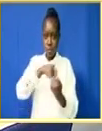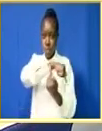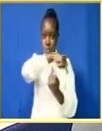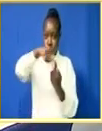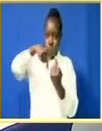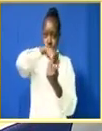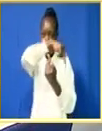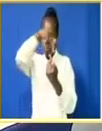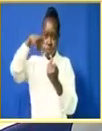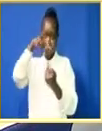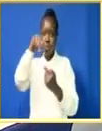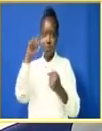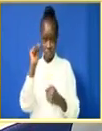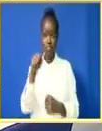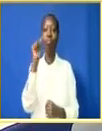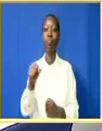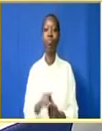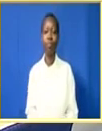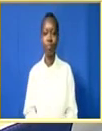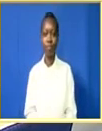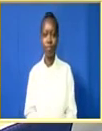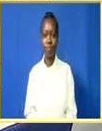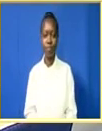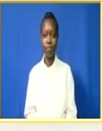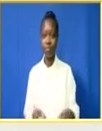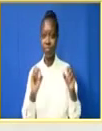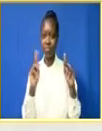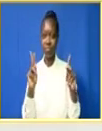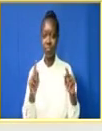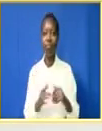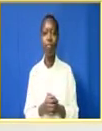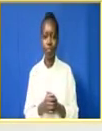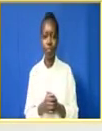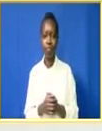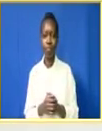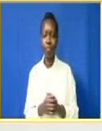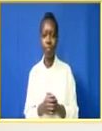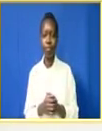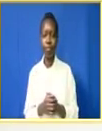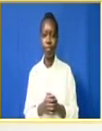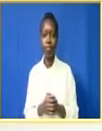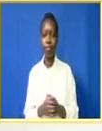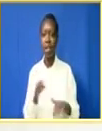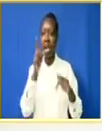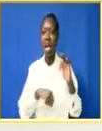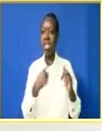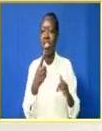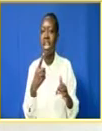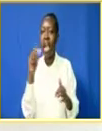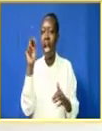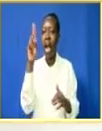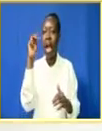Lies. Yes, it does. Arms? Yes. Okay. Sort of. Sort of. Okay. Yes. Uh-huh. We cannot call them really